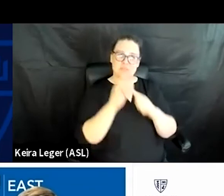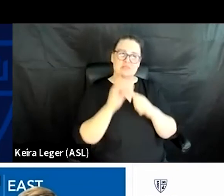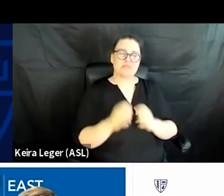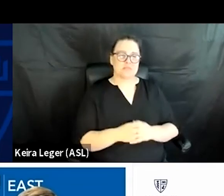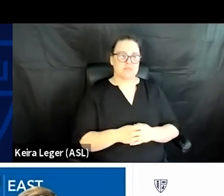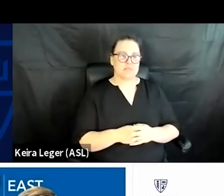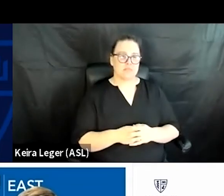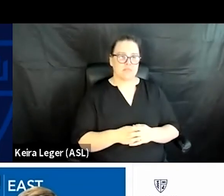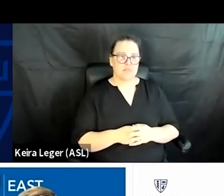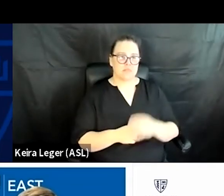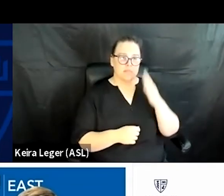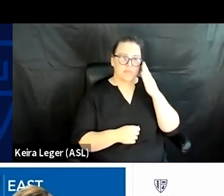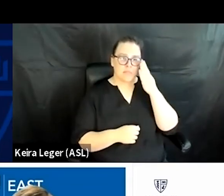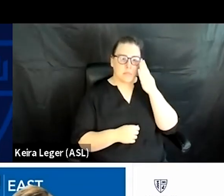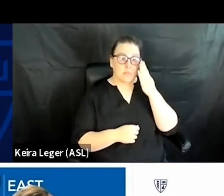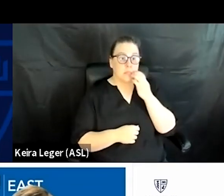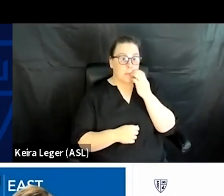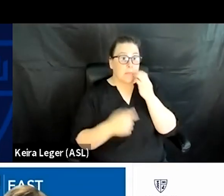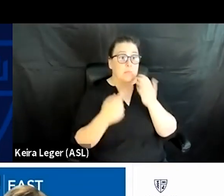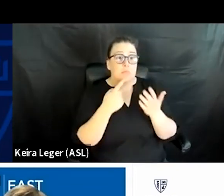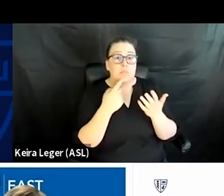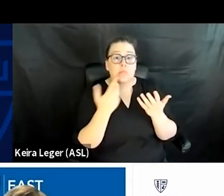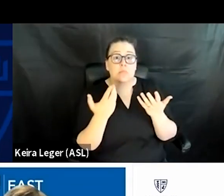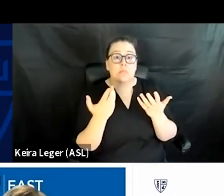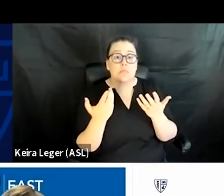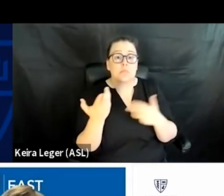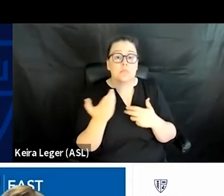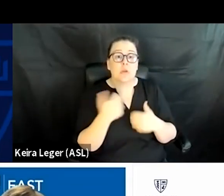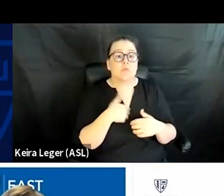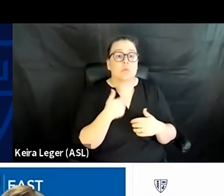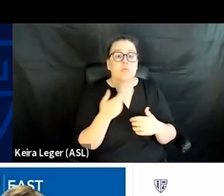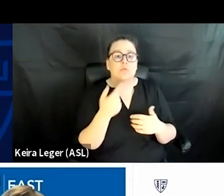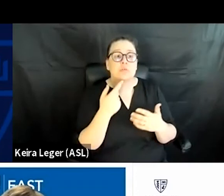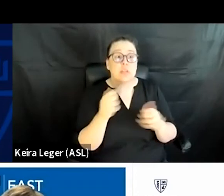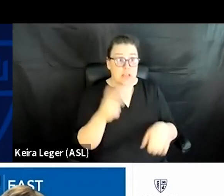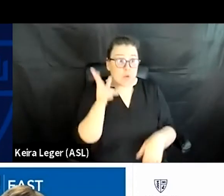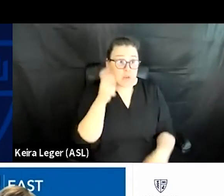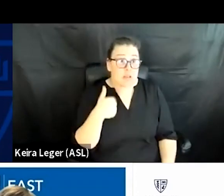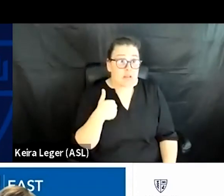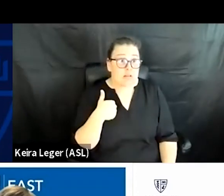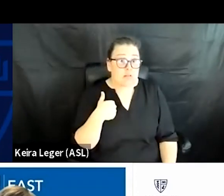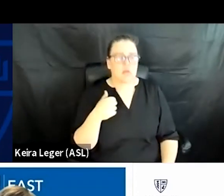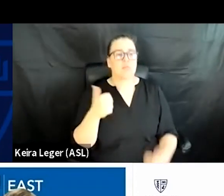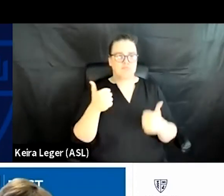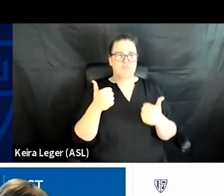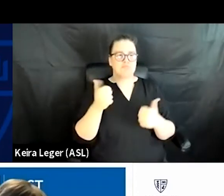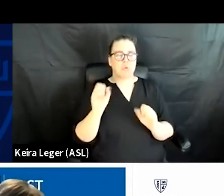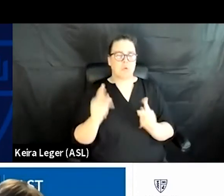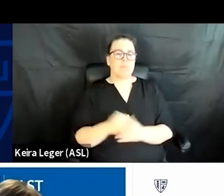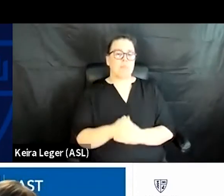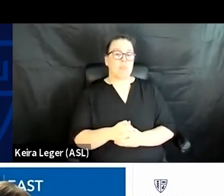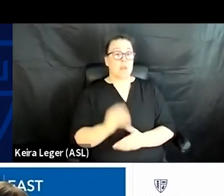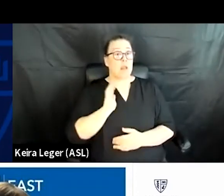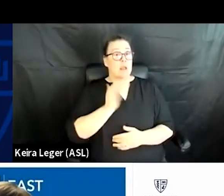for a bit, Carlene. I'm sorry. Oh, I froze. Sorry. Can you hear me now? Yes. Okay, so in